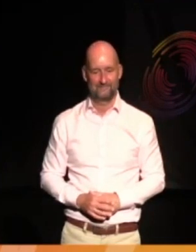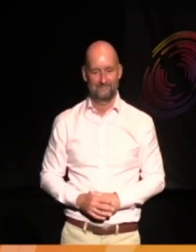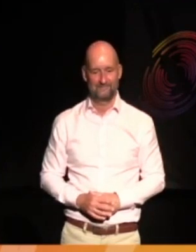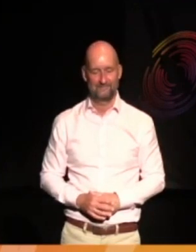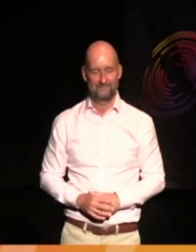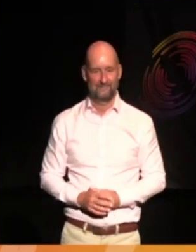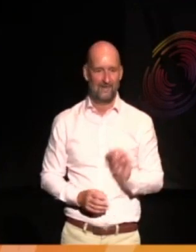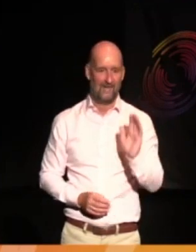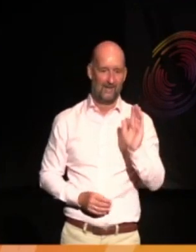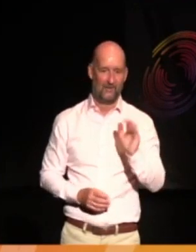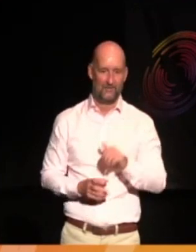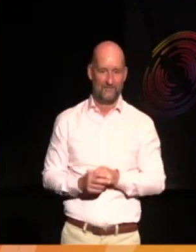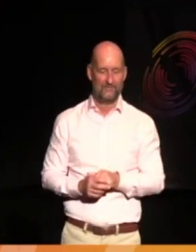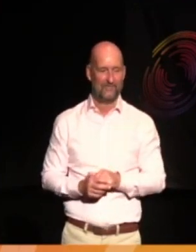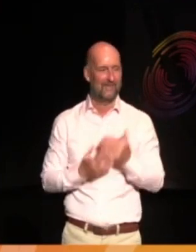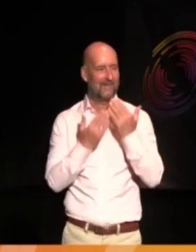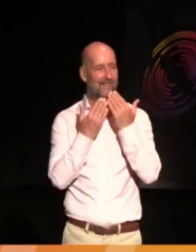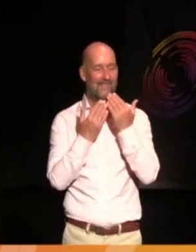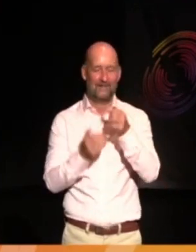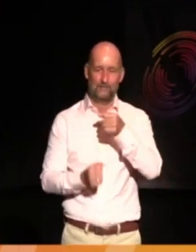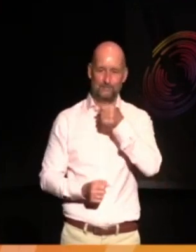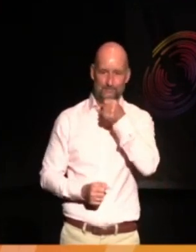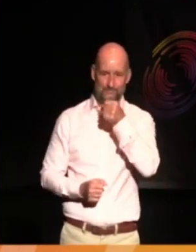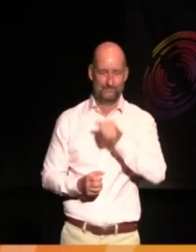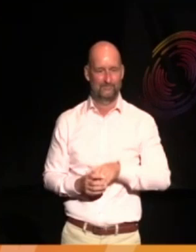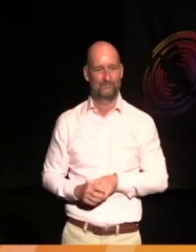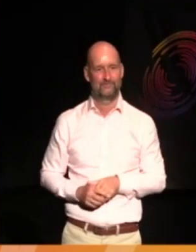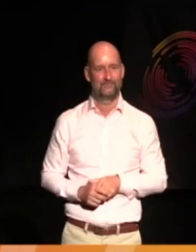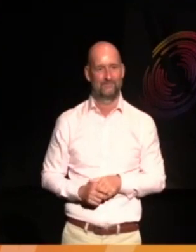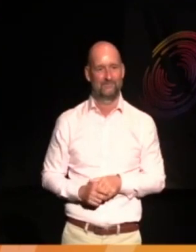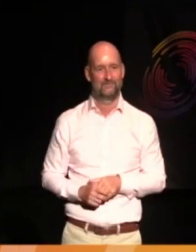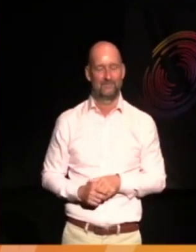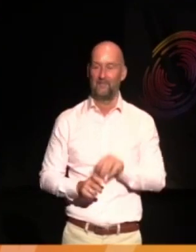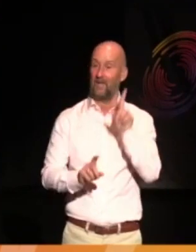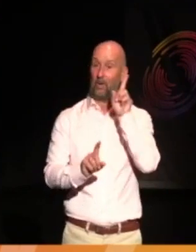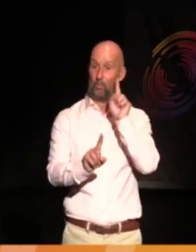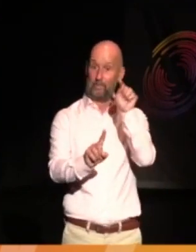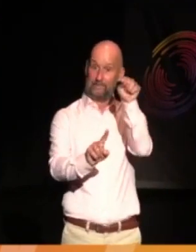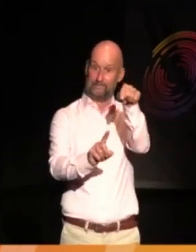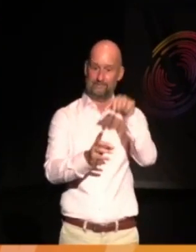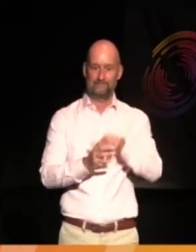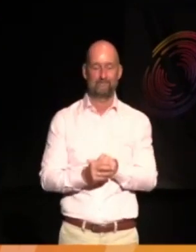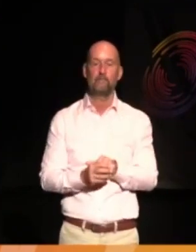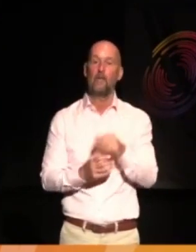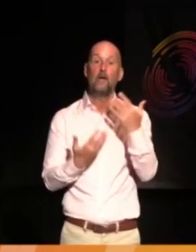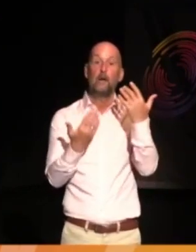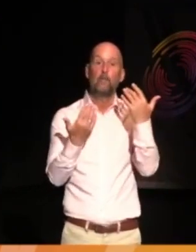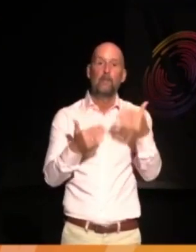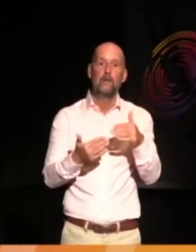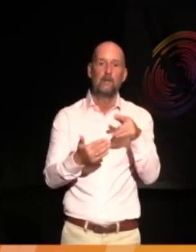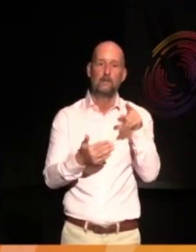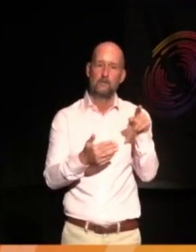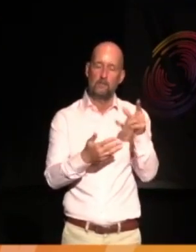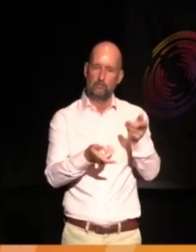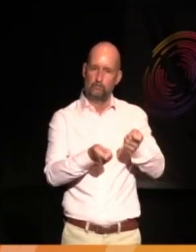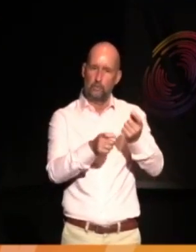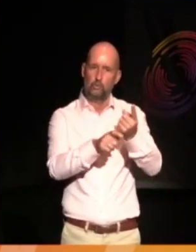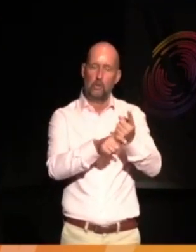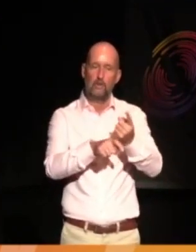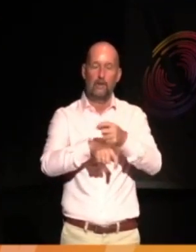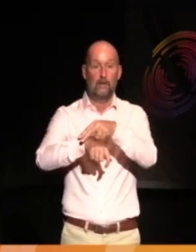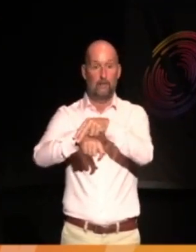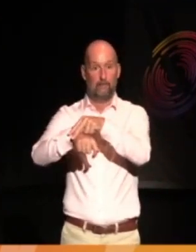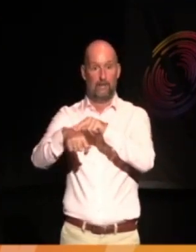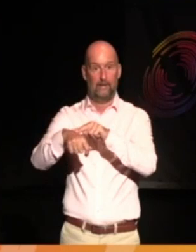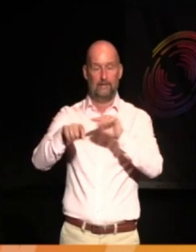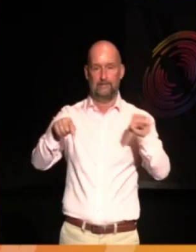Hi there. Thank you. So you touched on the issues of police against black